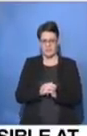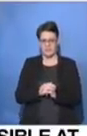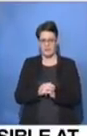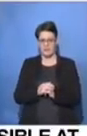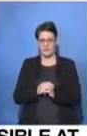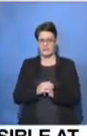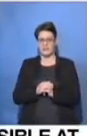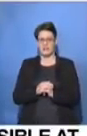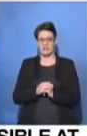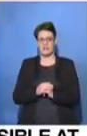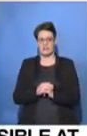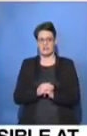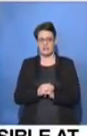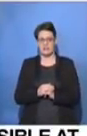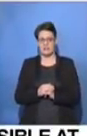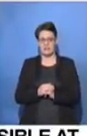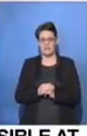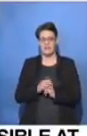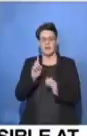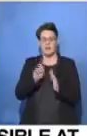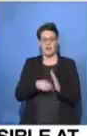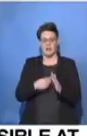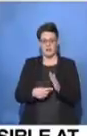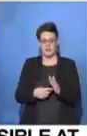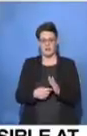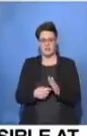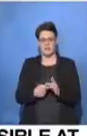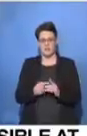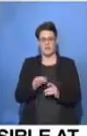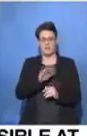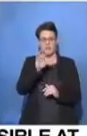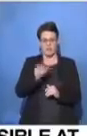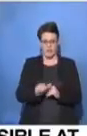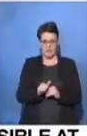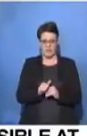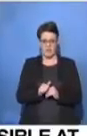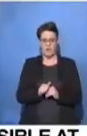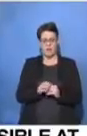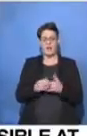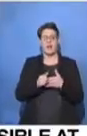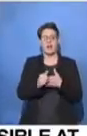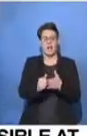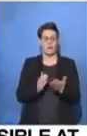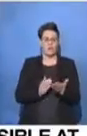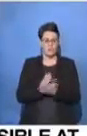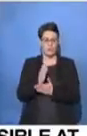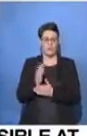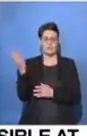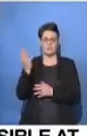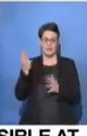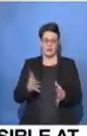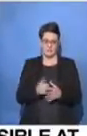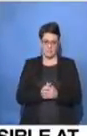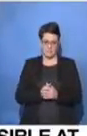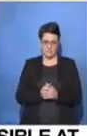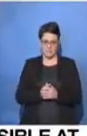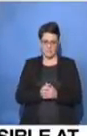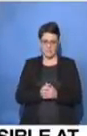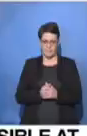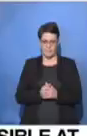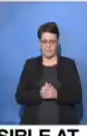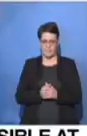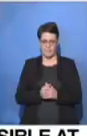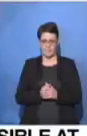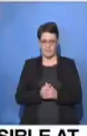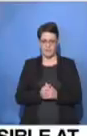the national and provincial elections of the Republic of South Africa was led by the Speaker, which was the